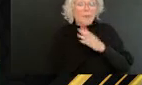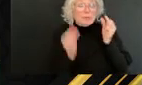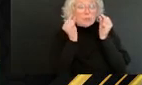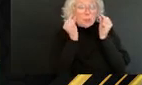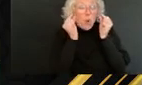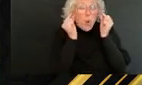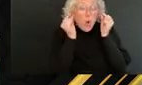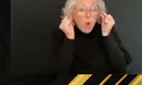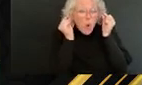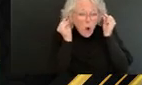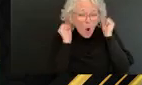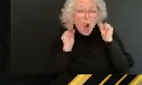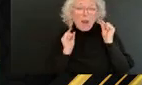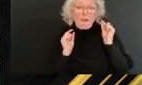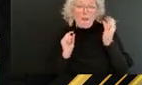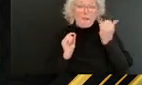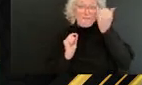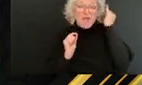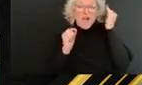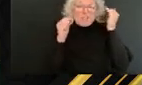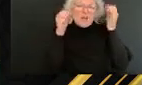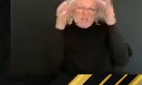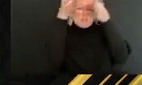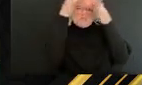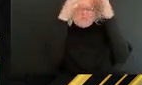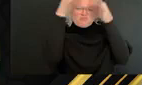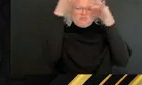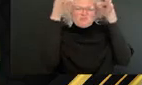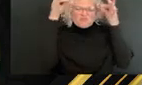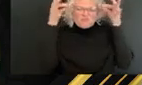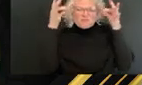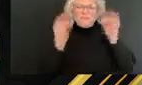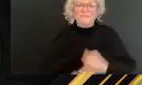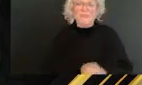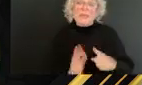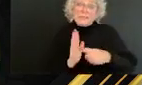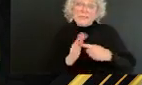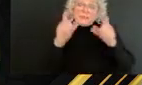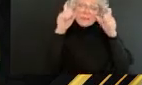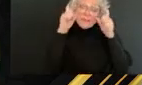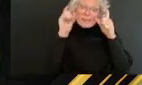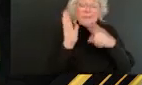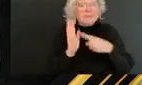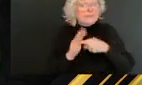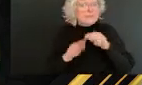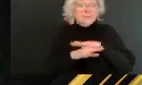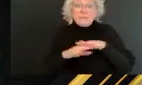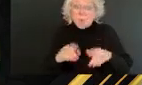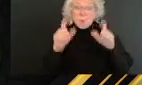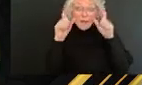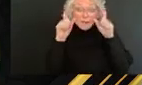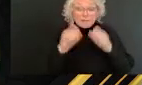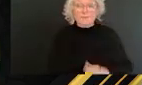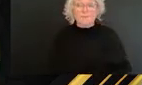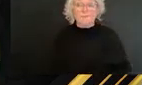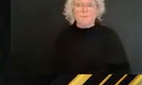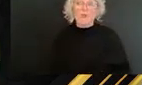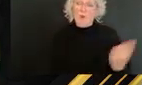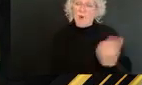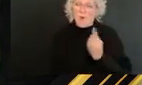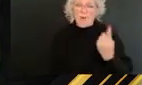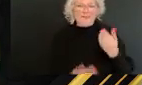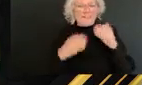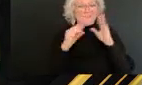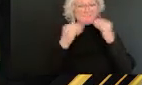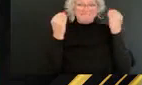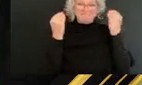with short blonde hair, few little bangs. Sometimes I wear glasses, sometimes I don't.